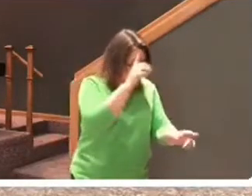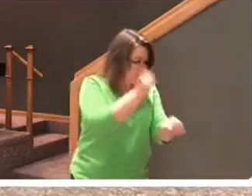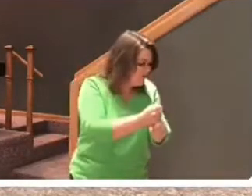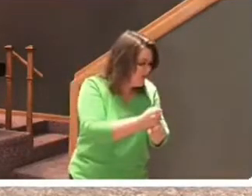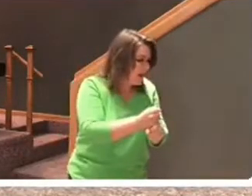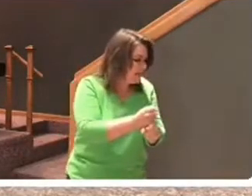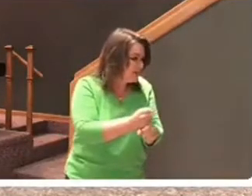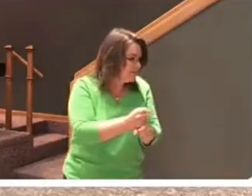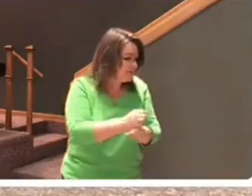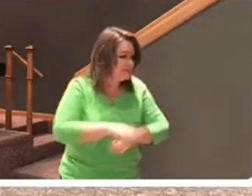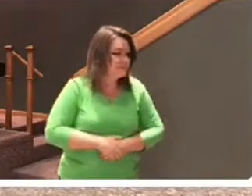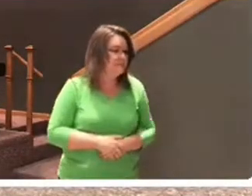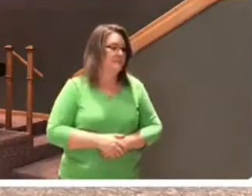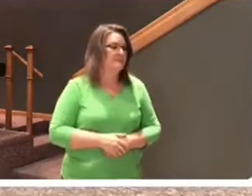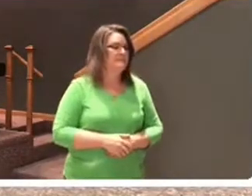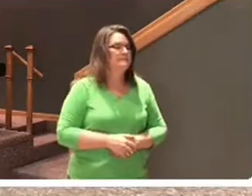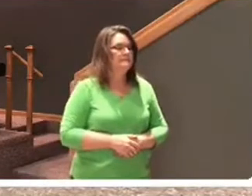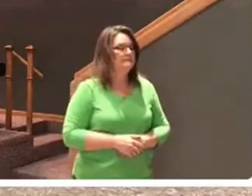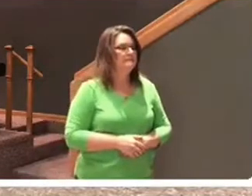and posture.